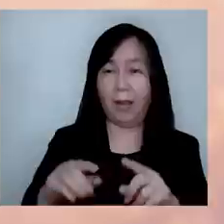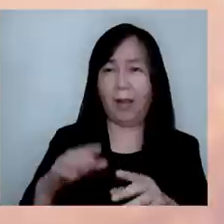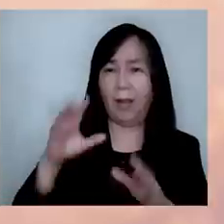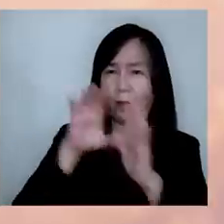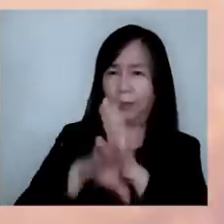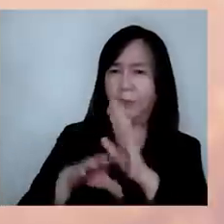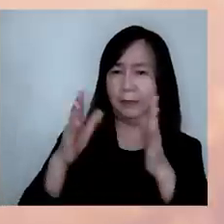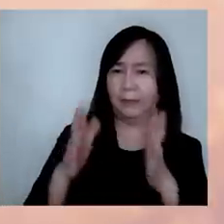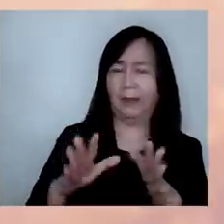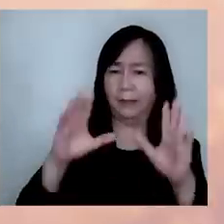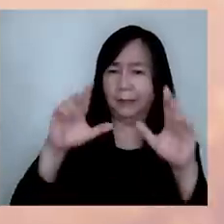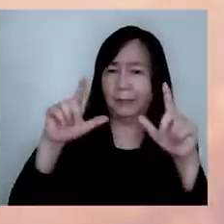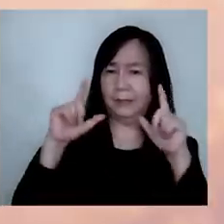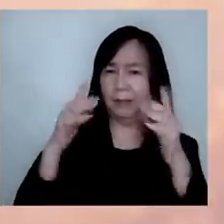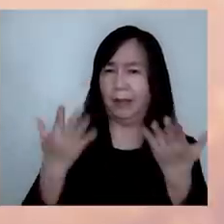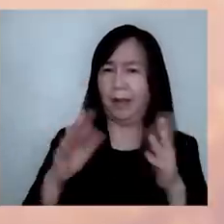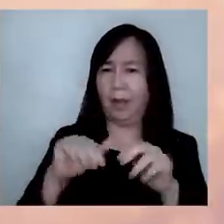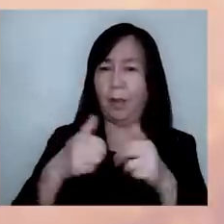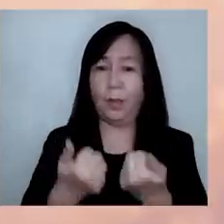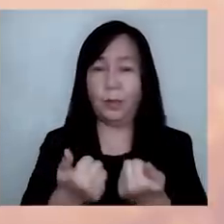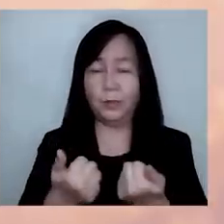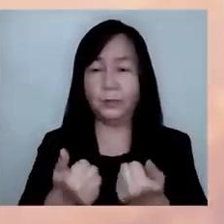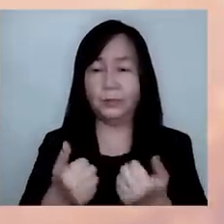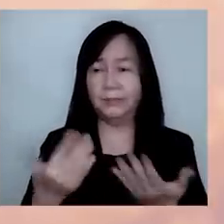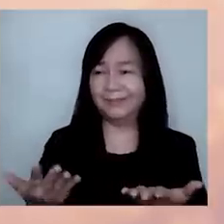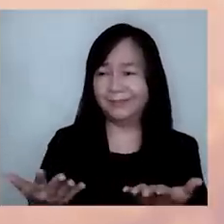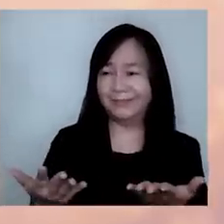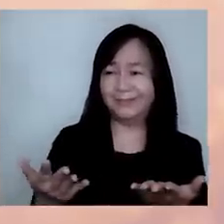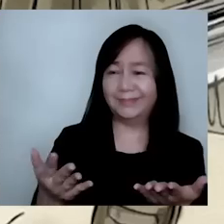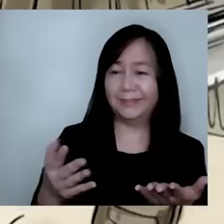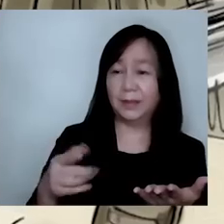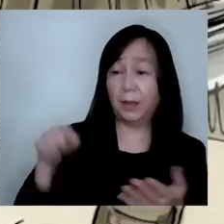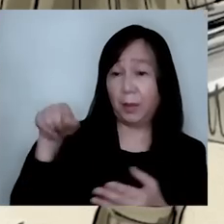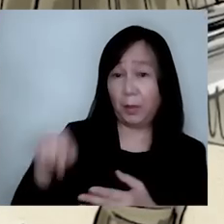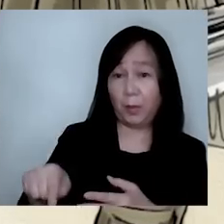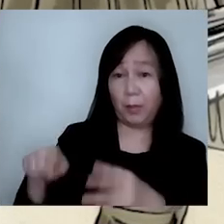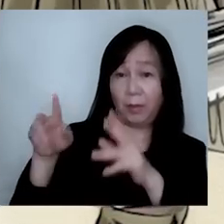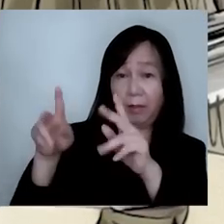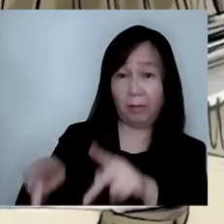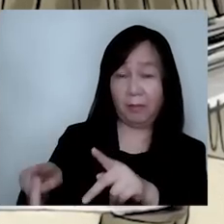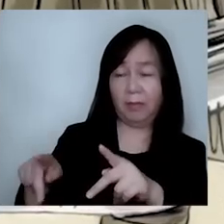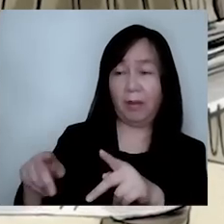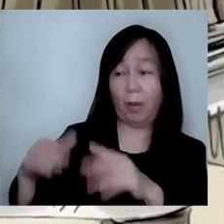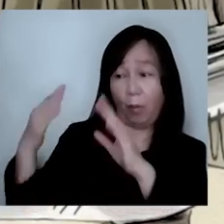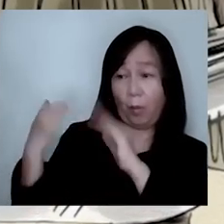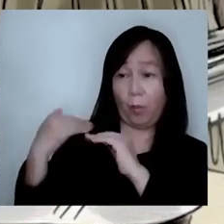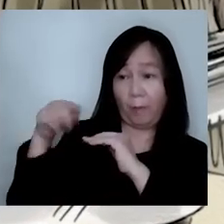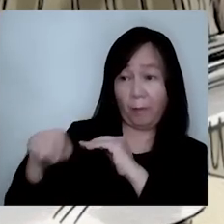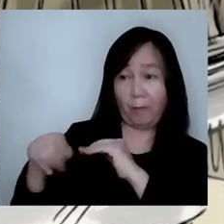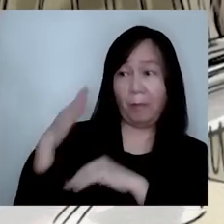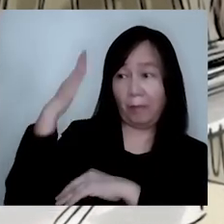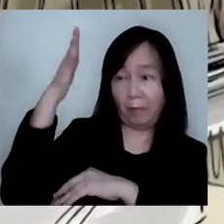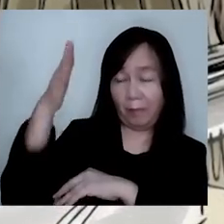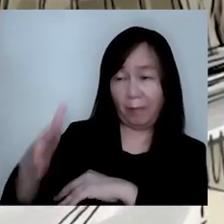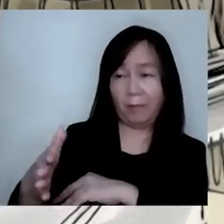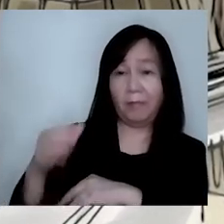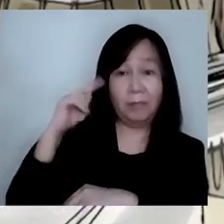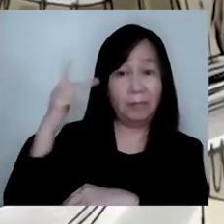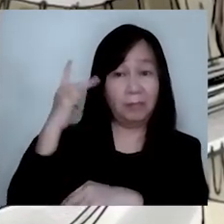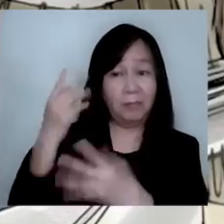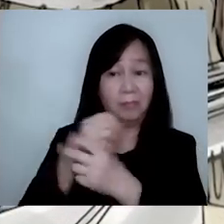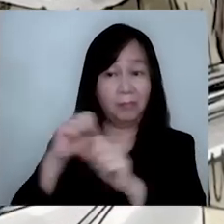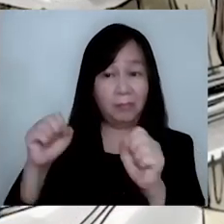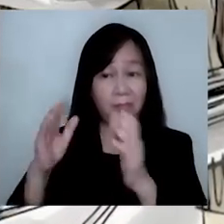someone who everyone hoped would be the political Redeemer of Israel